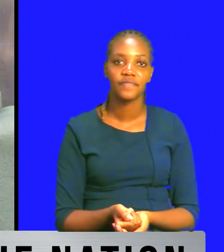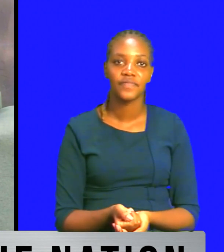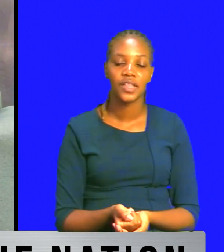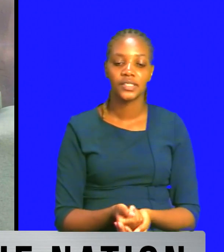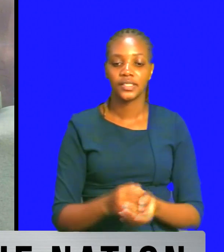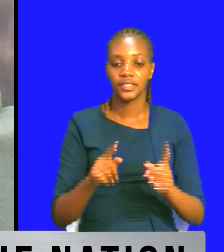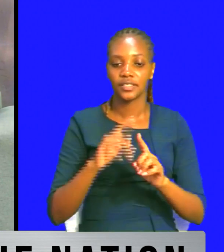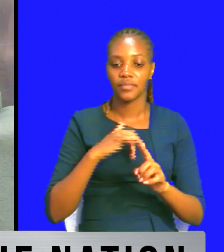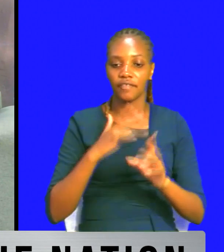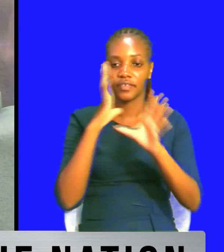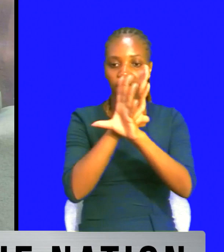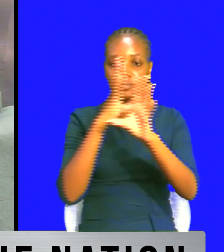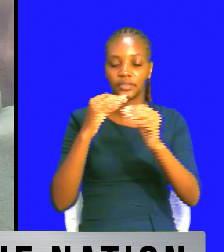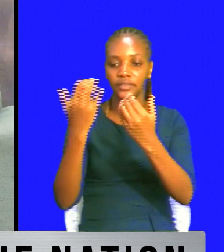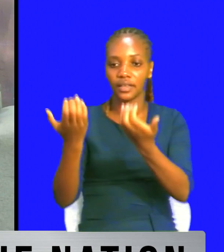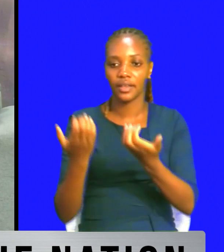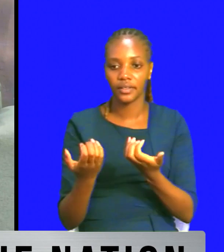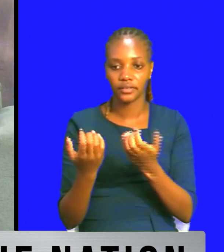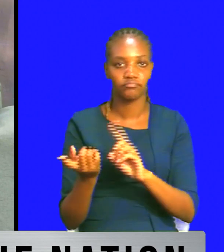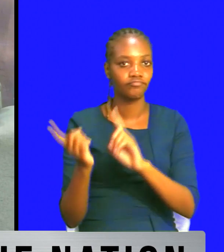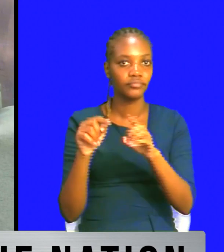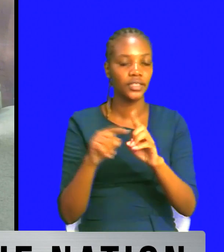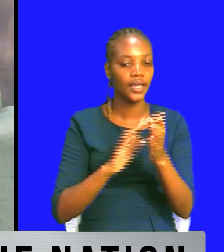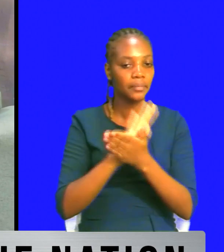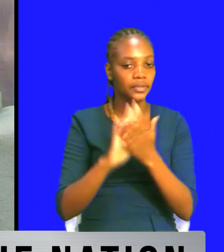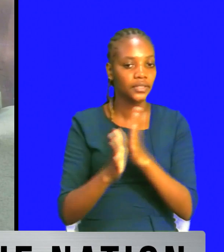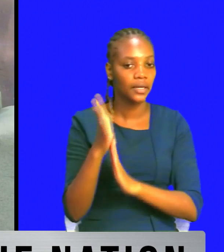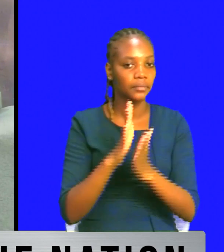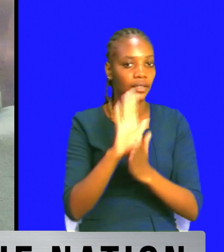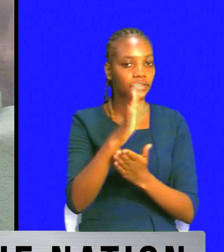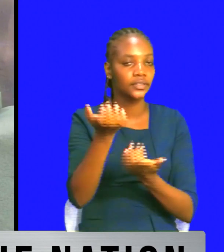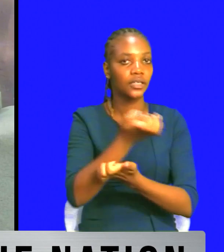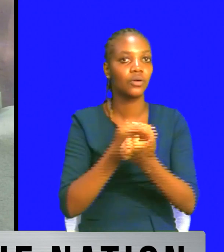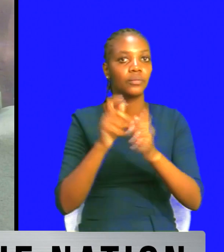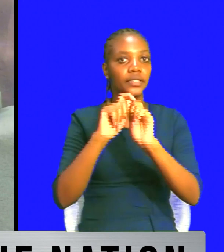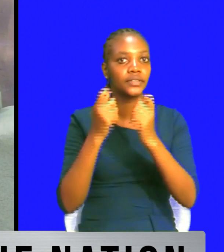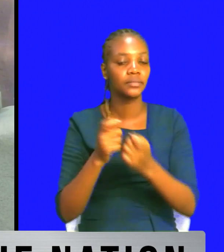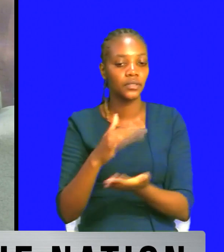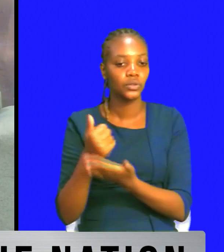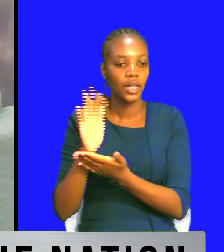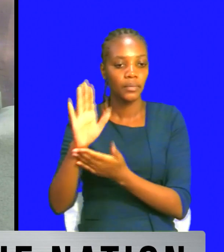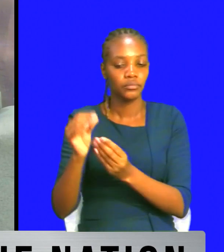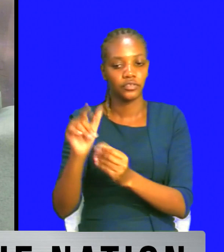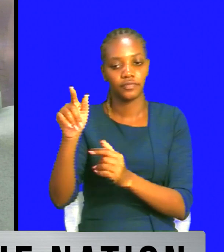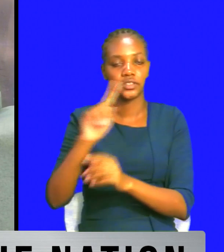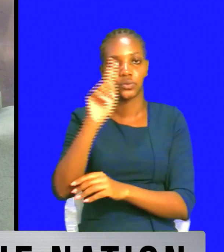needs to come out and basically reorganize his economics team to help him deal with this